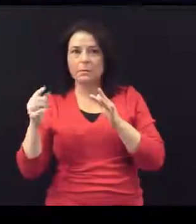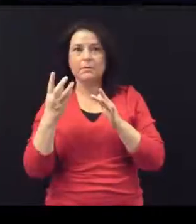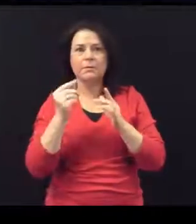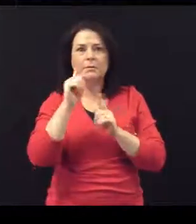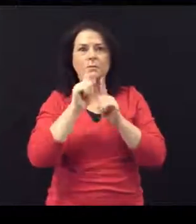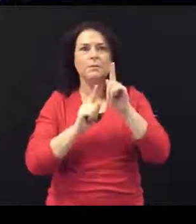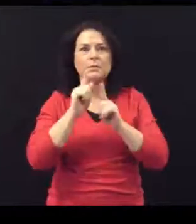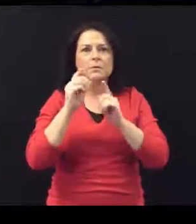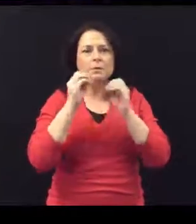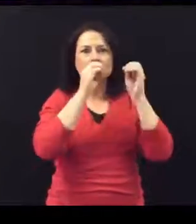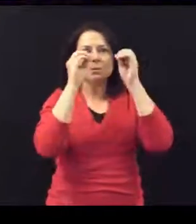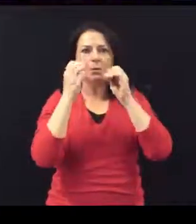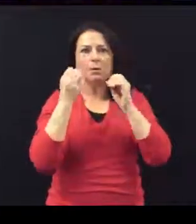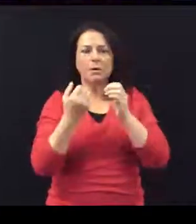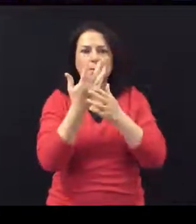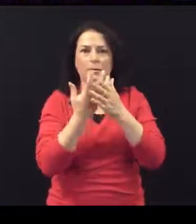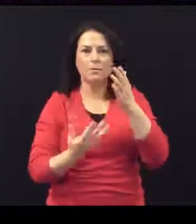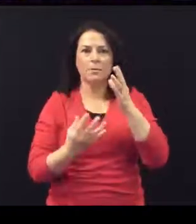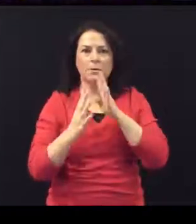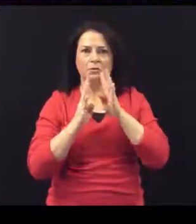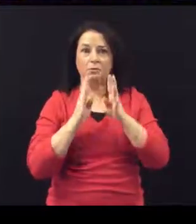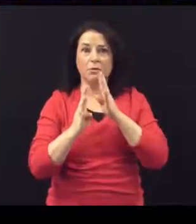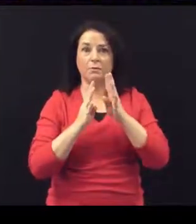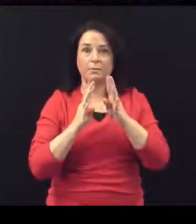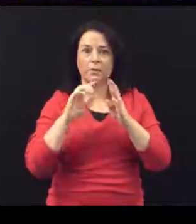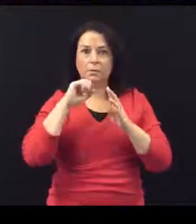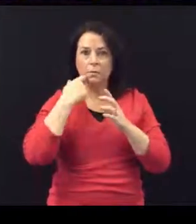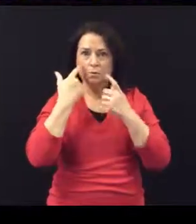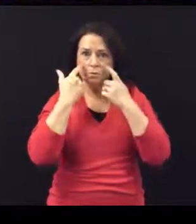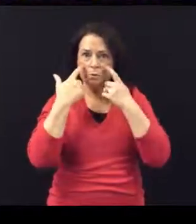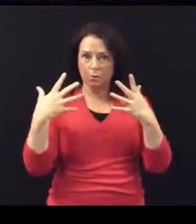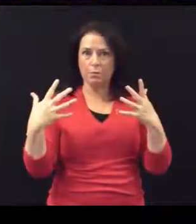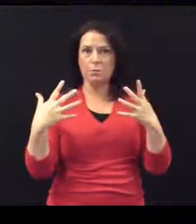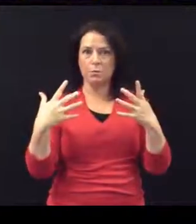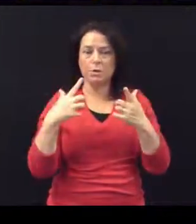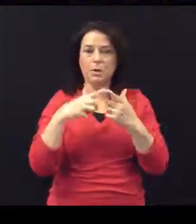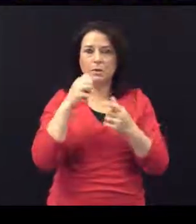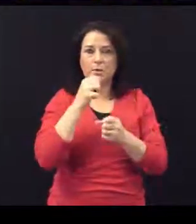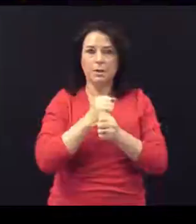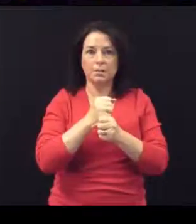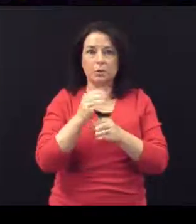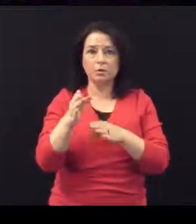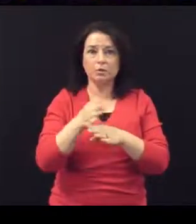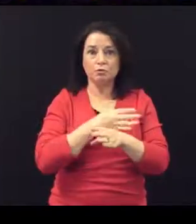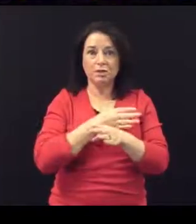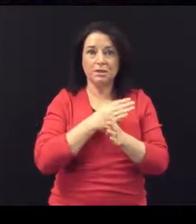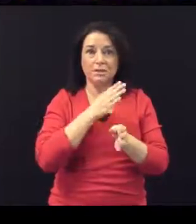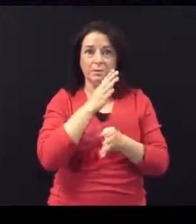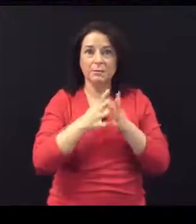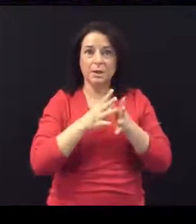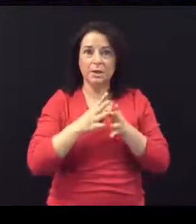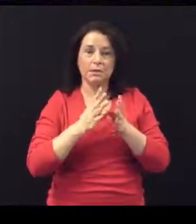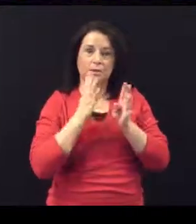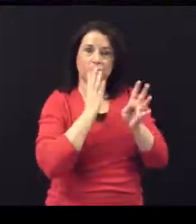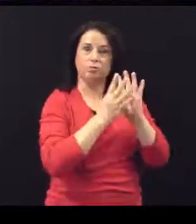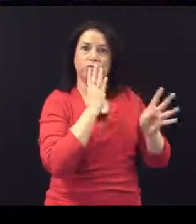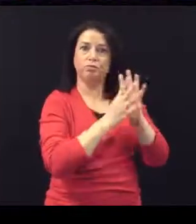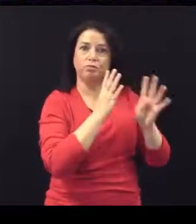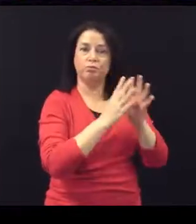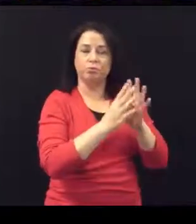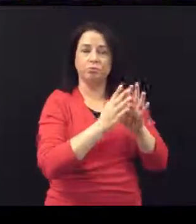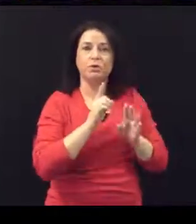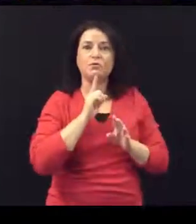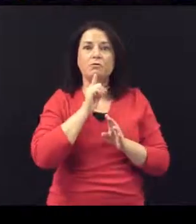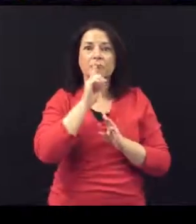traffic information, this will display real-time traffic congestion levels on the map. Green means the road is not congested, through to